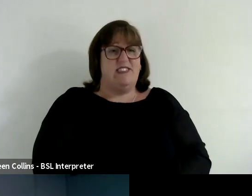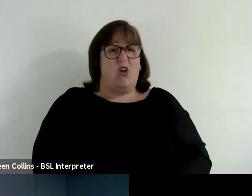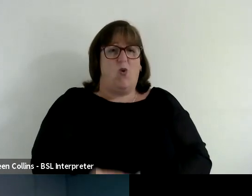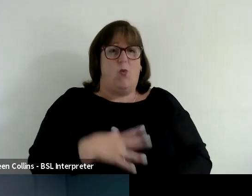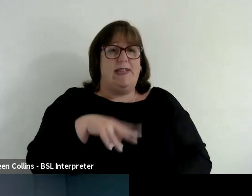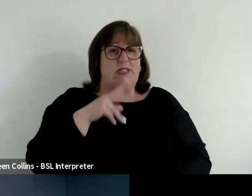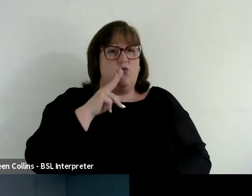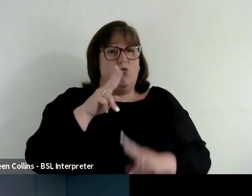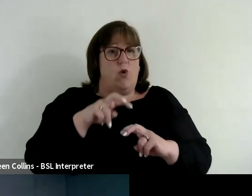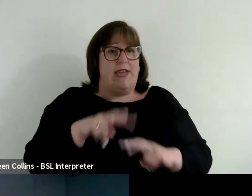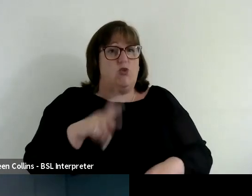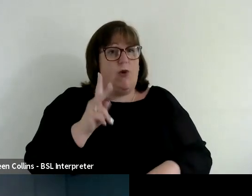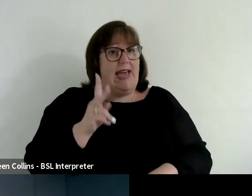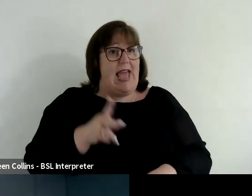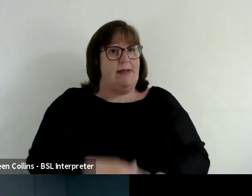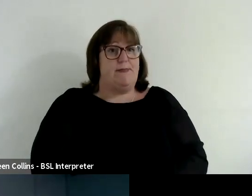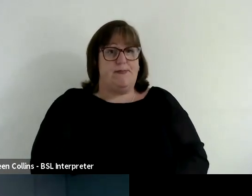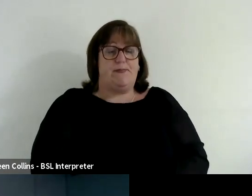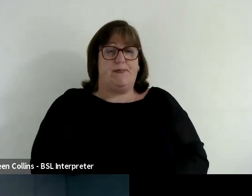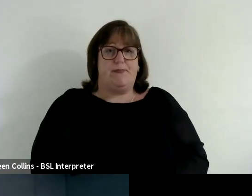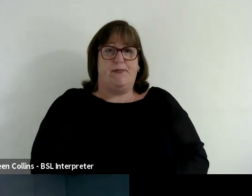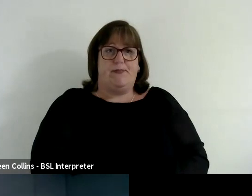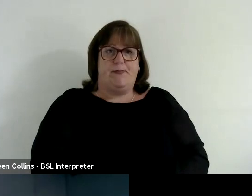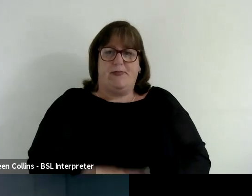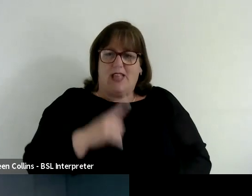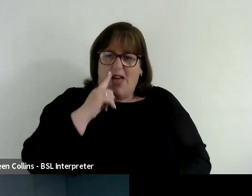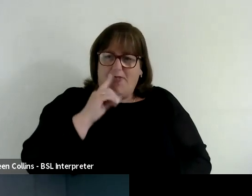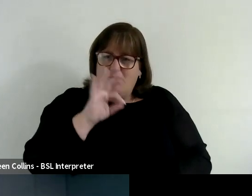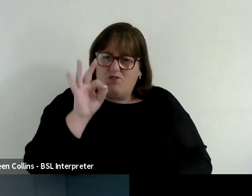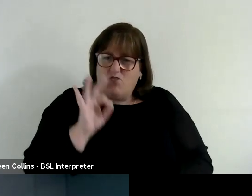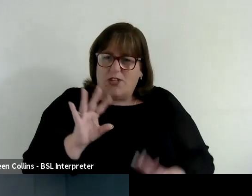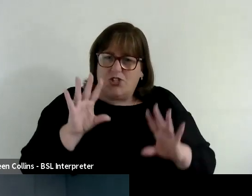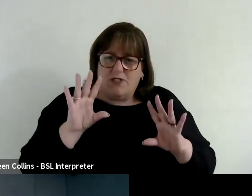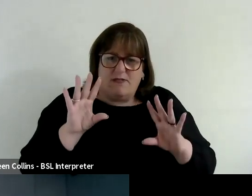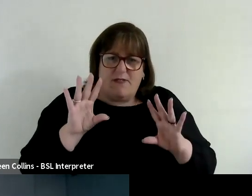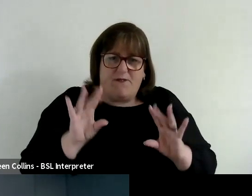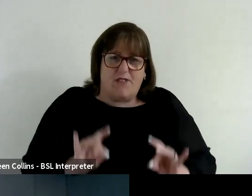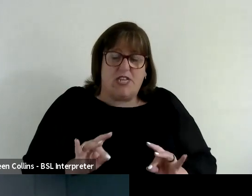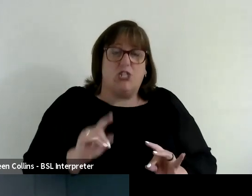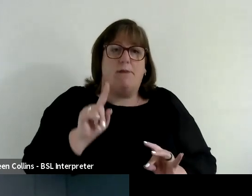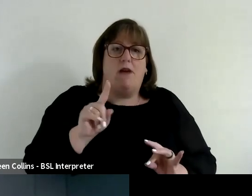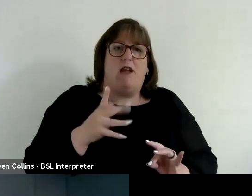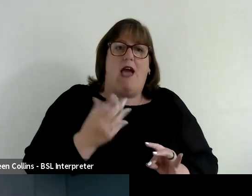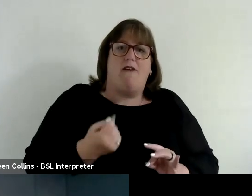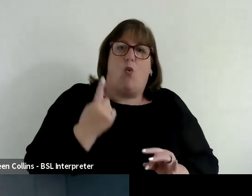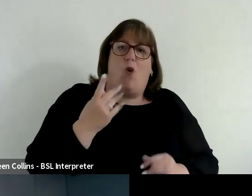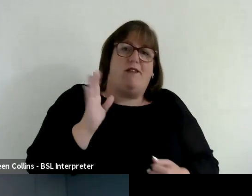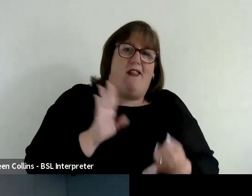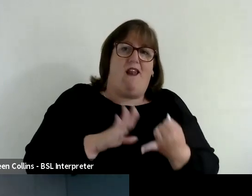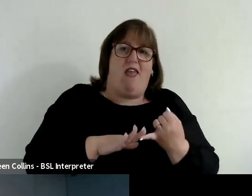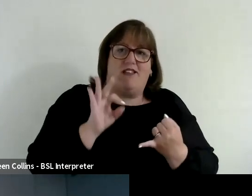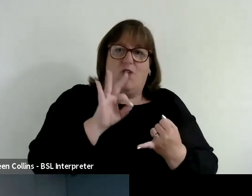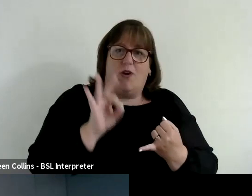Yeah, fantastic. So I think that's all the questions, but I just wondered, just from me, one last question. You're someone with lived experience